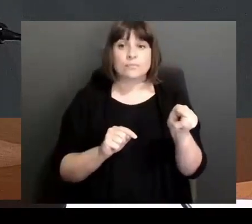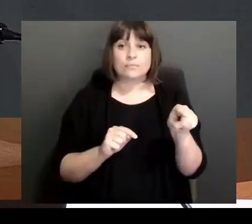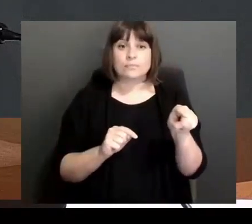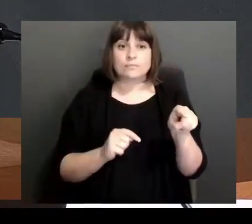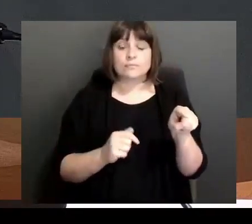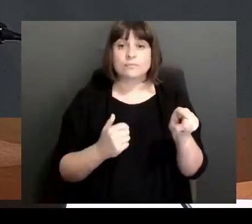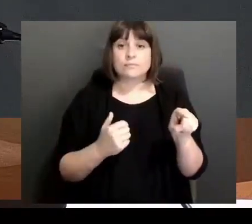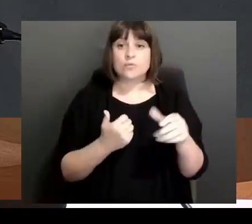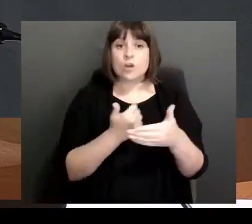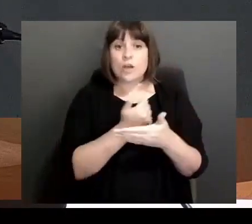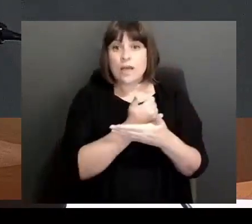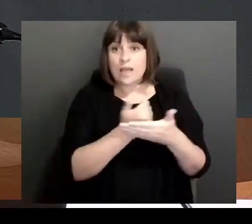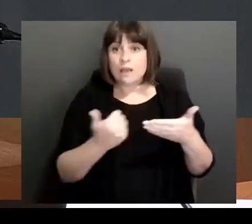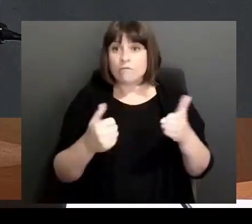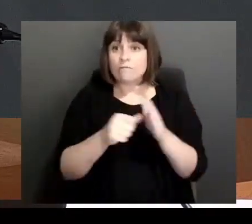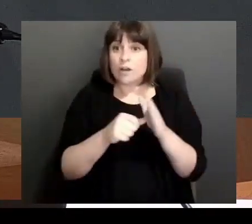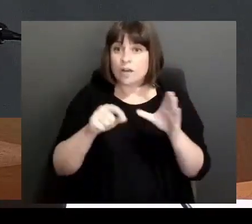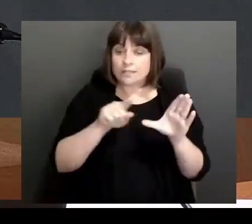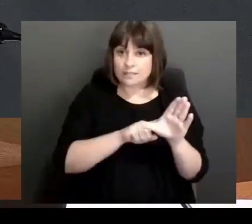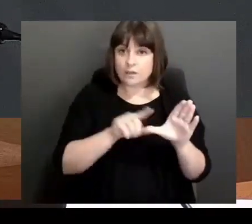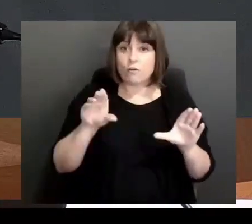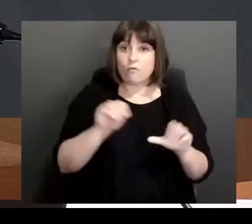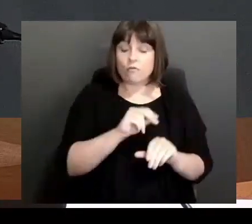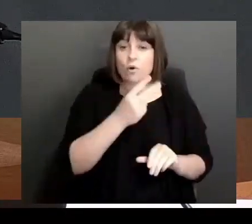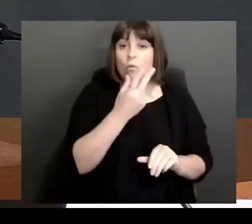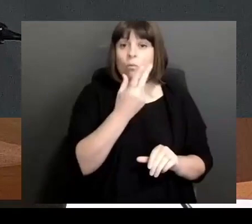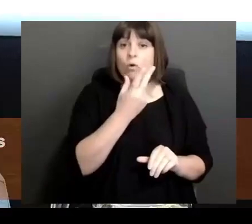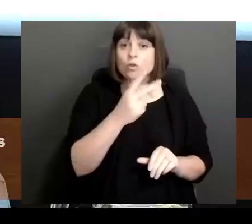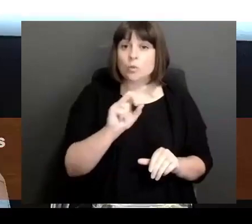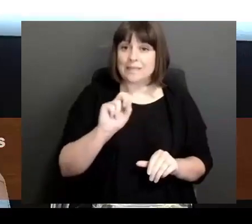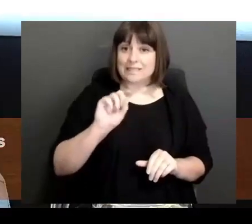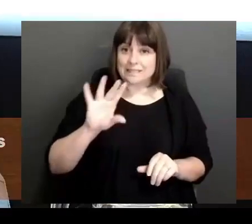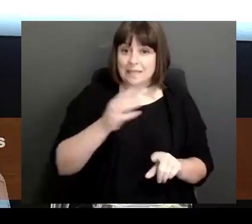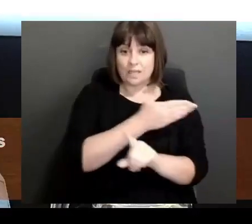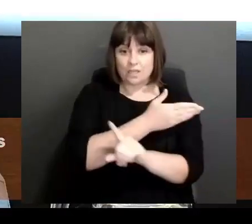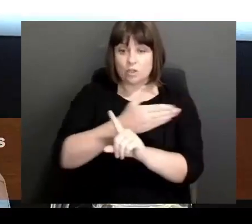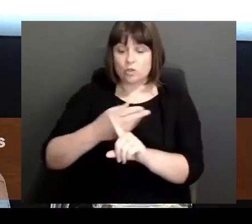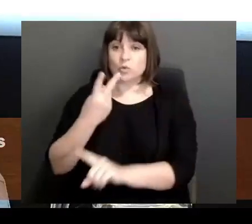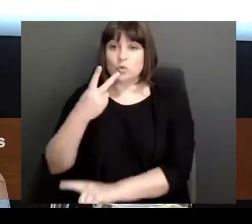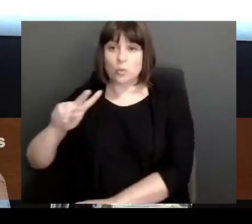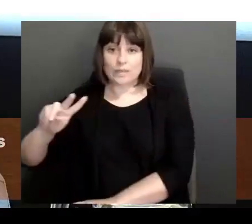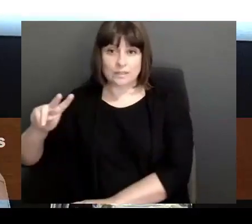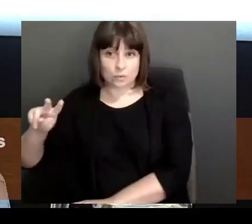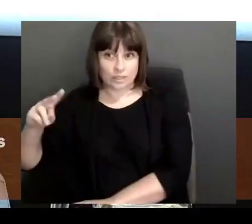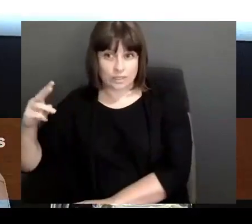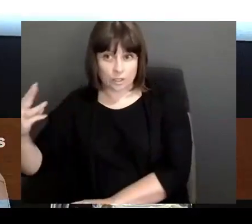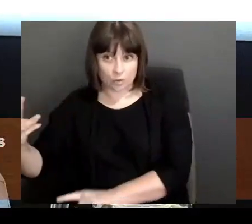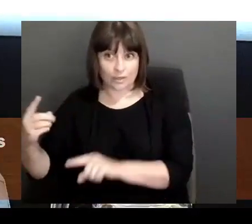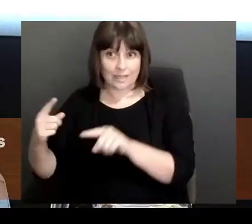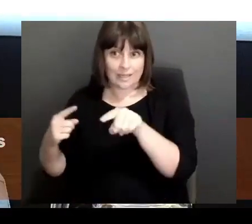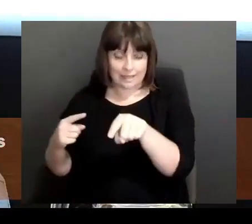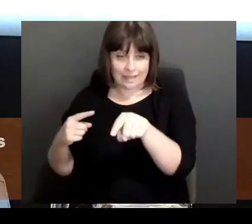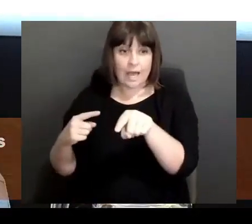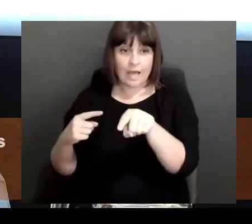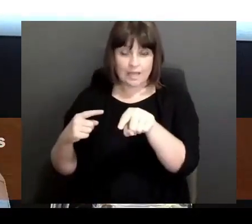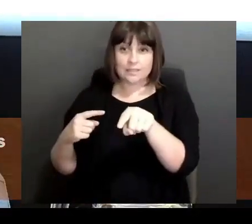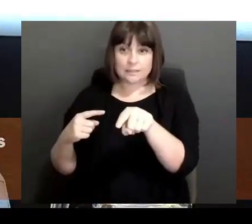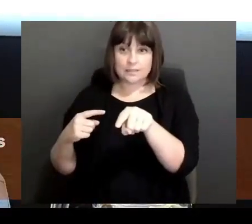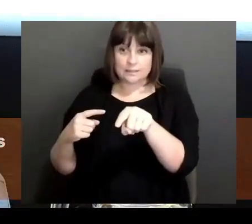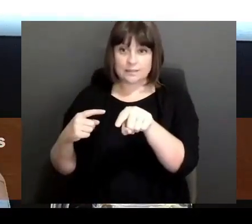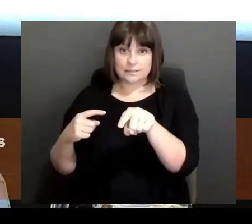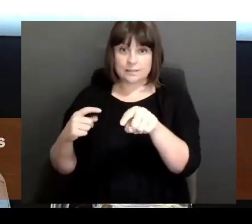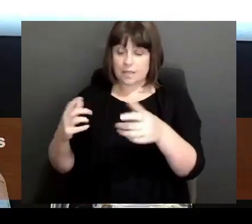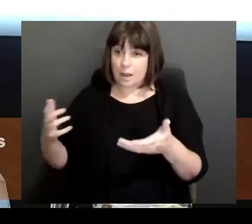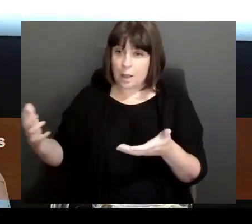2010 to financial year 2023. That's the aggregate of income